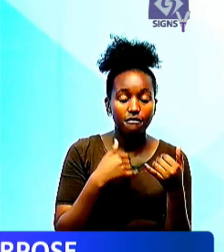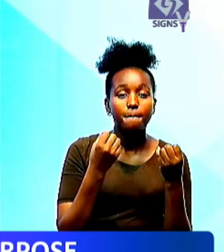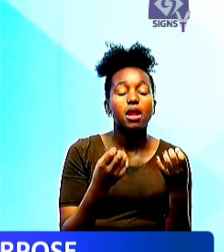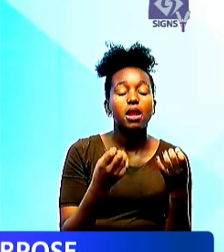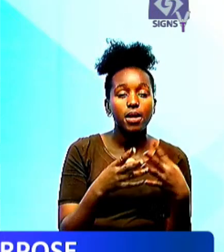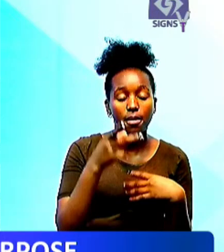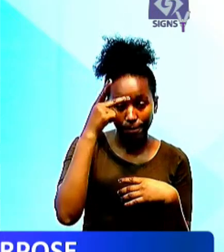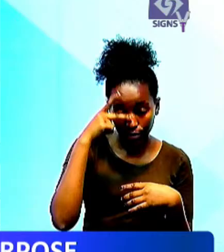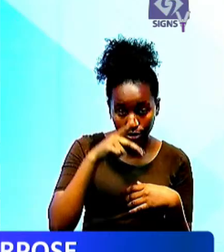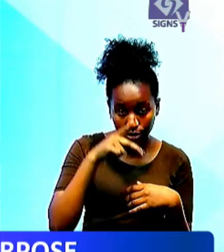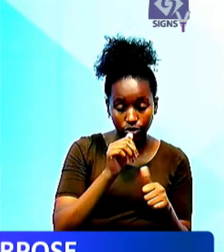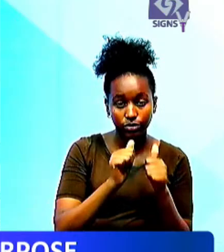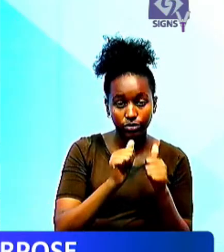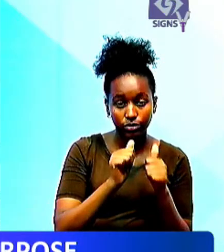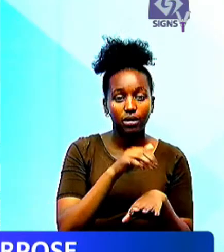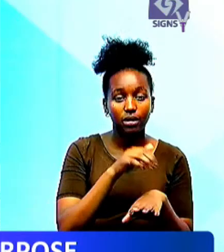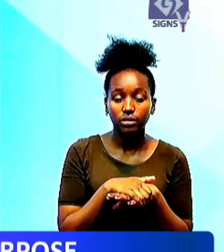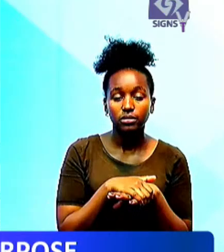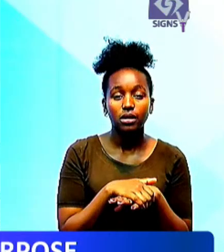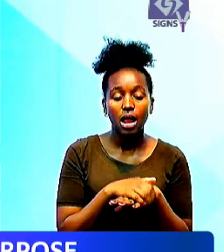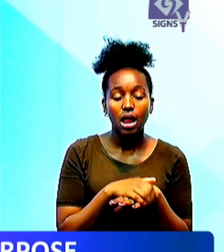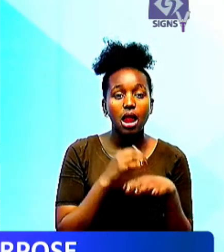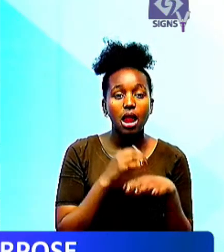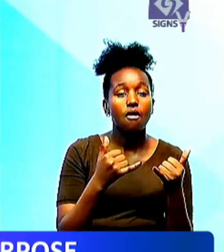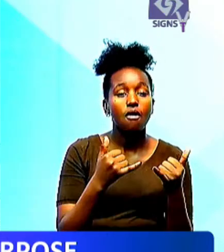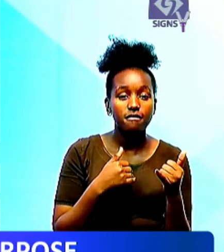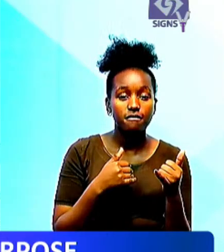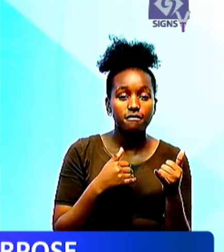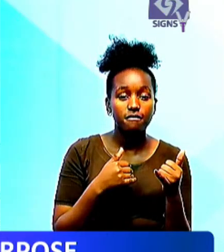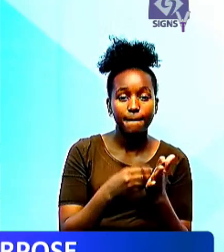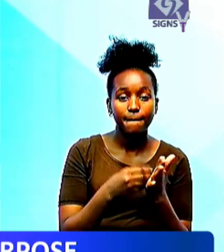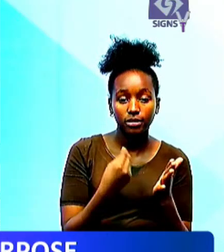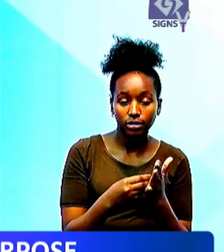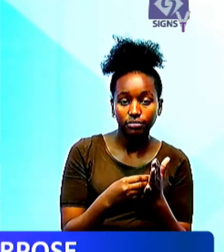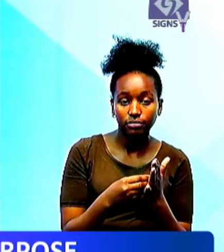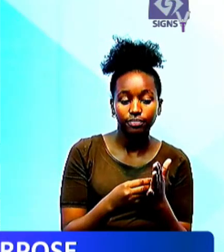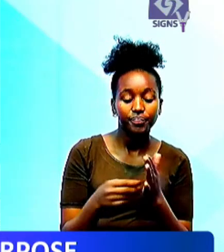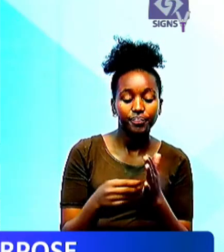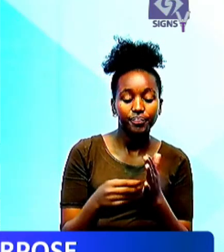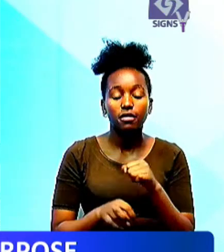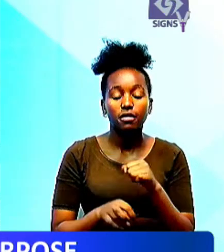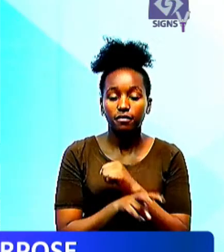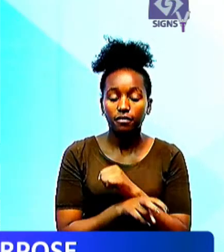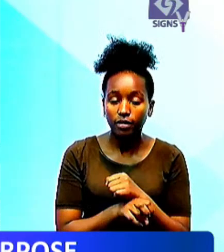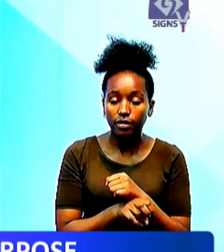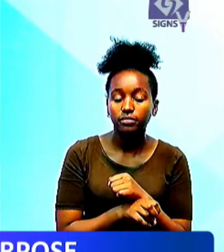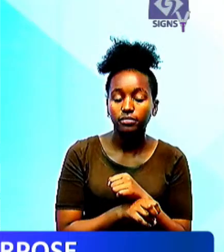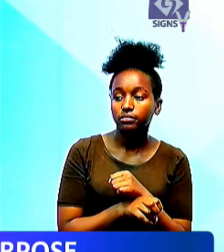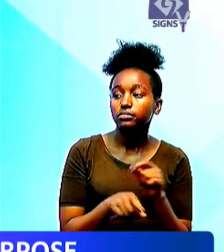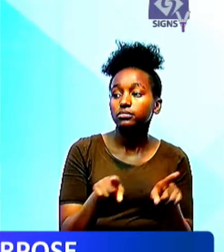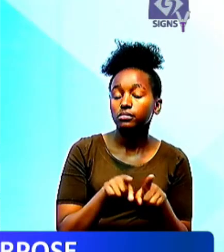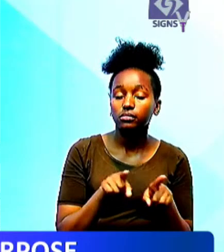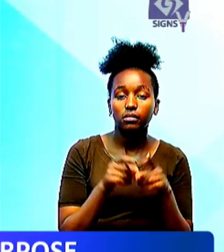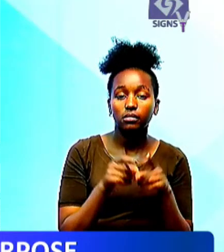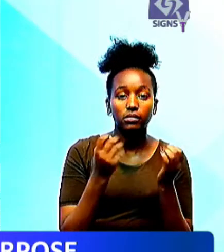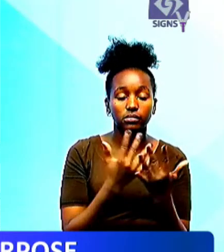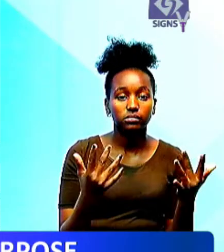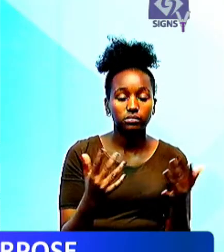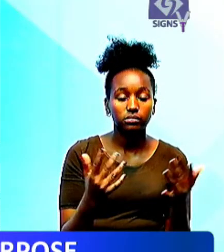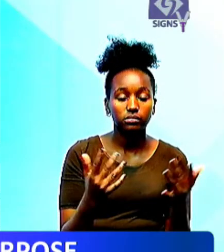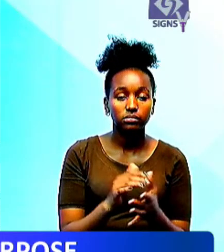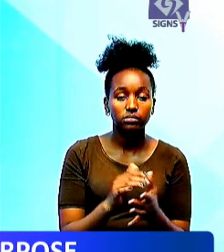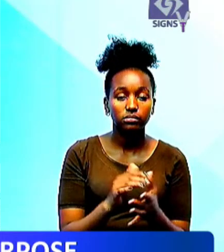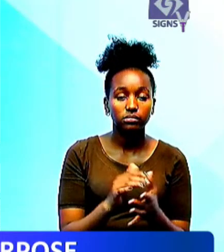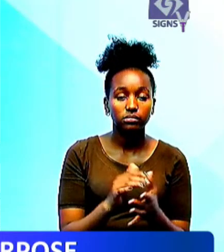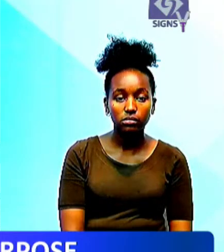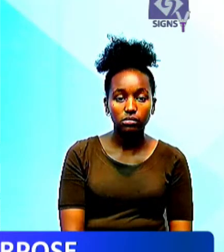place, like on money laundering, anti-terrorism funding. We have yes. You have to